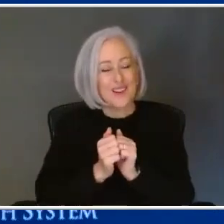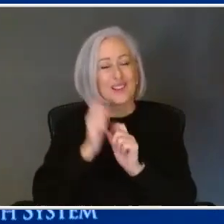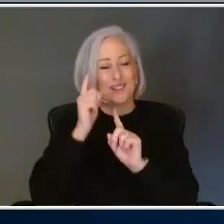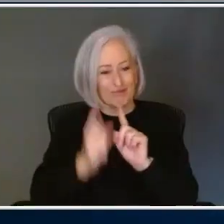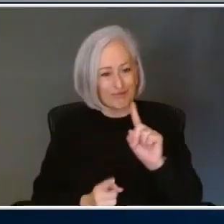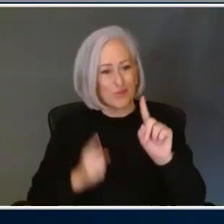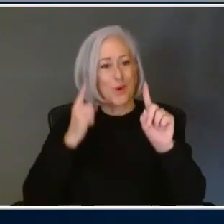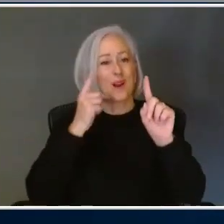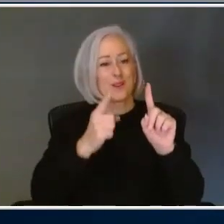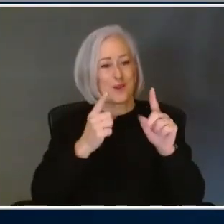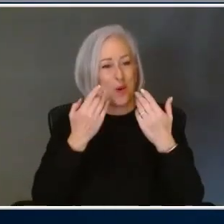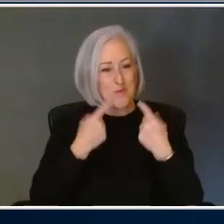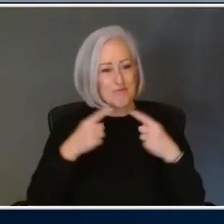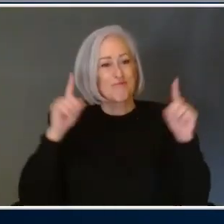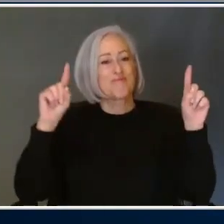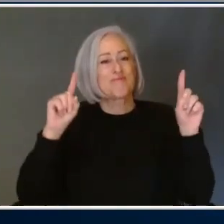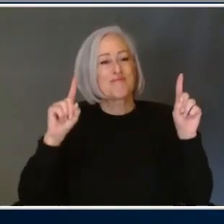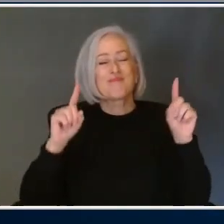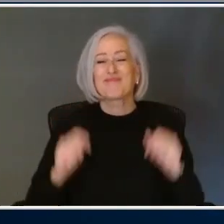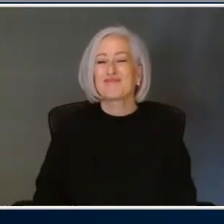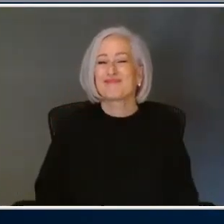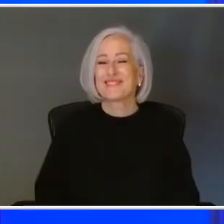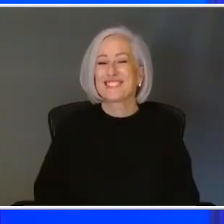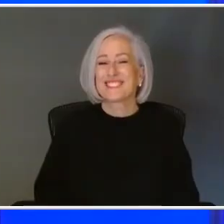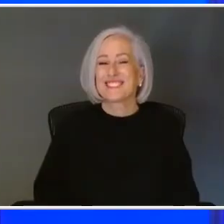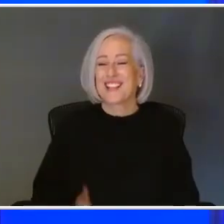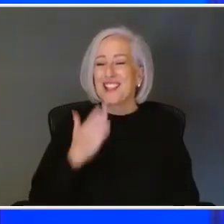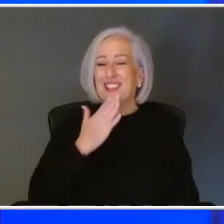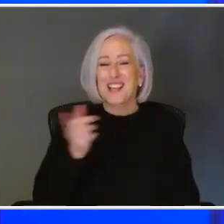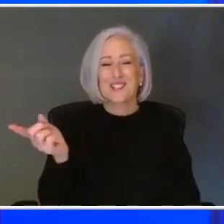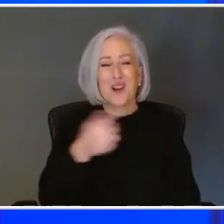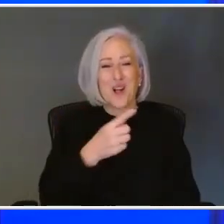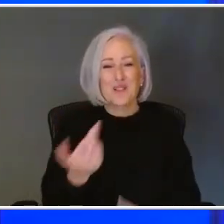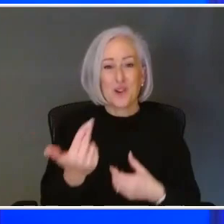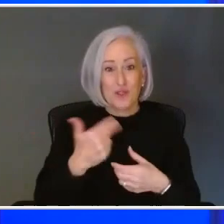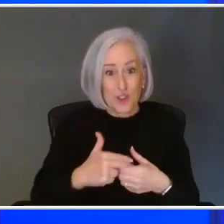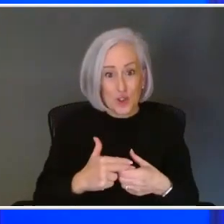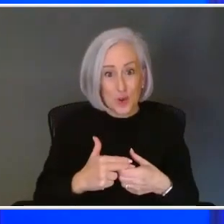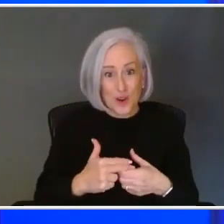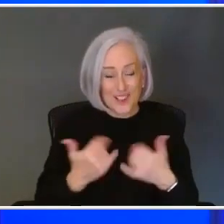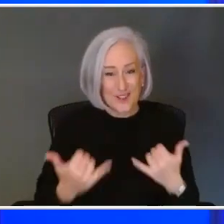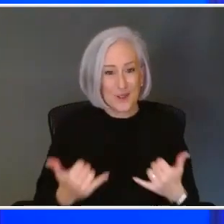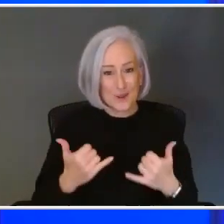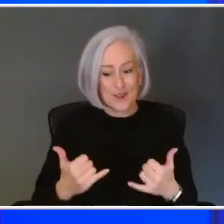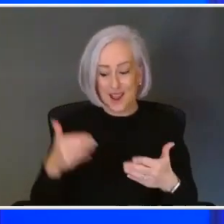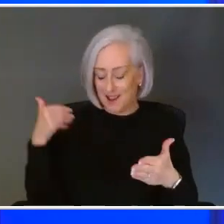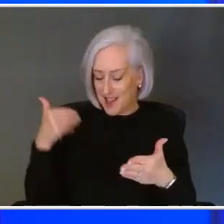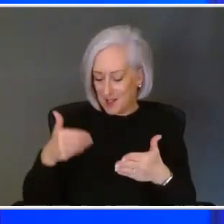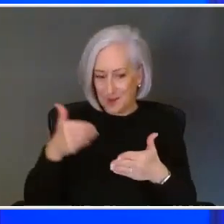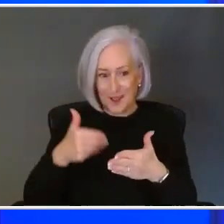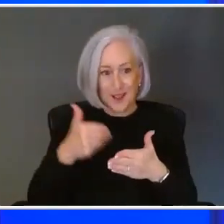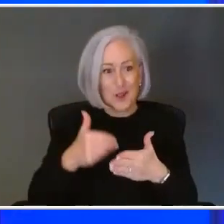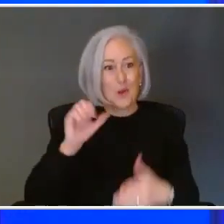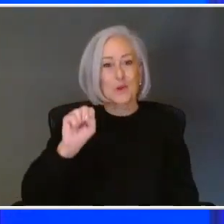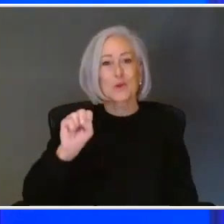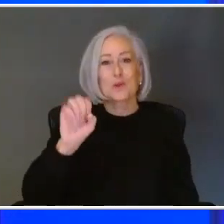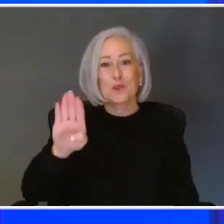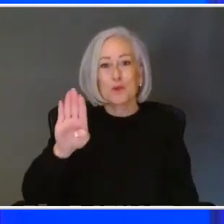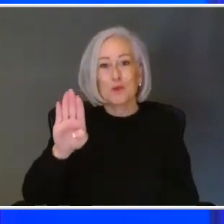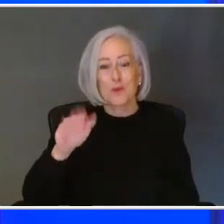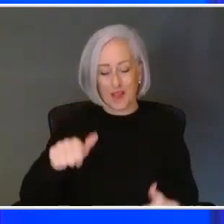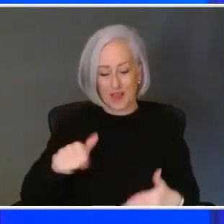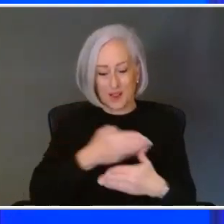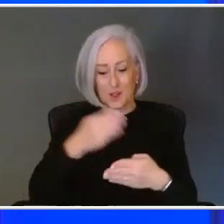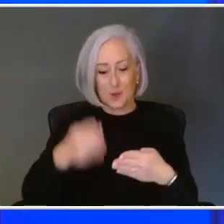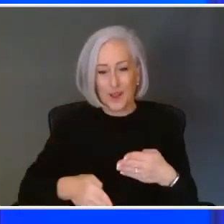home. Thanks to all of you for being with us today. And as we get closer to the Super Bowl this weekend, share us